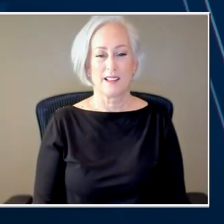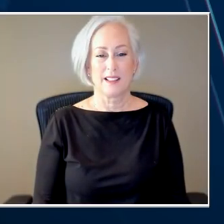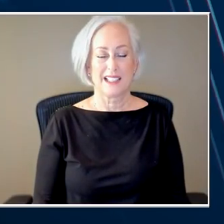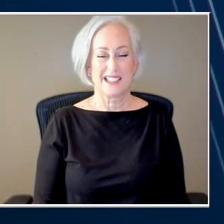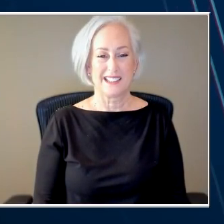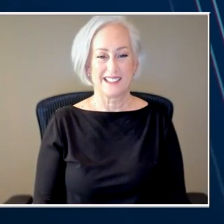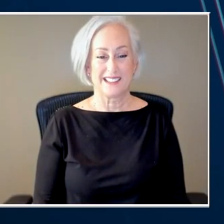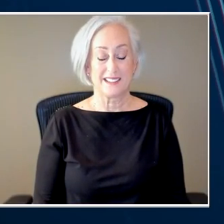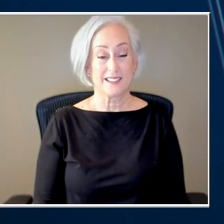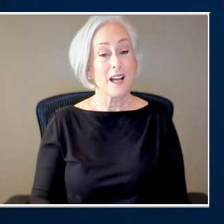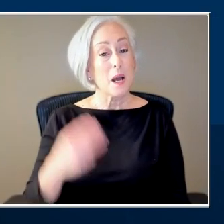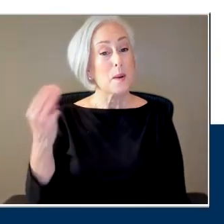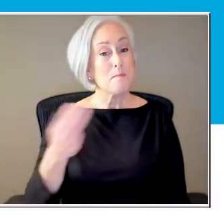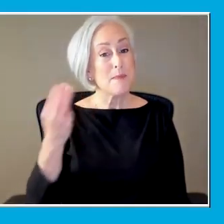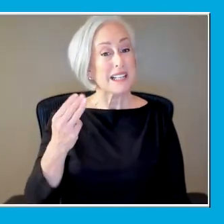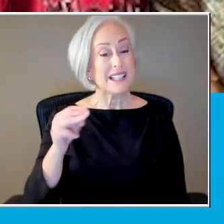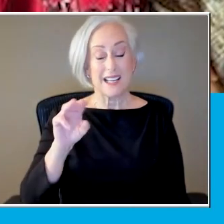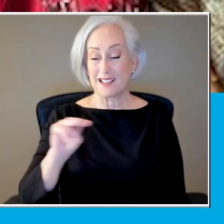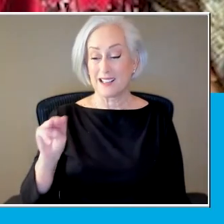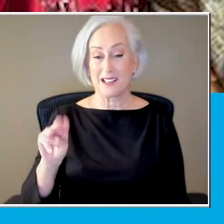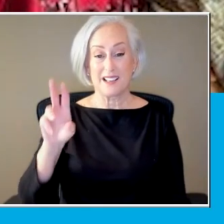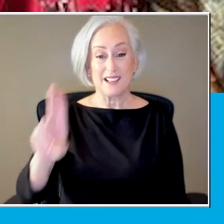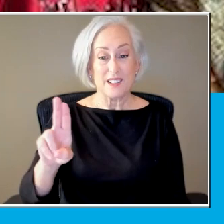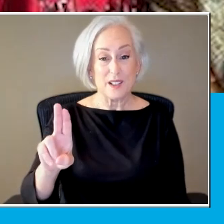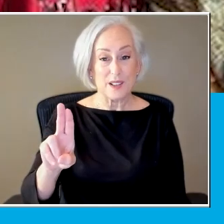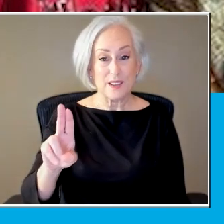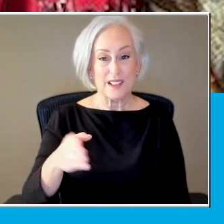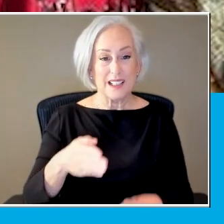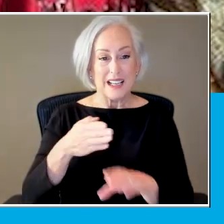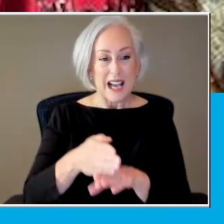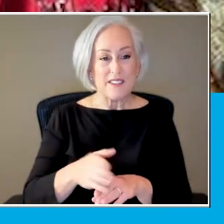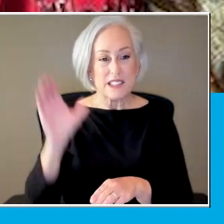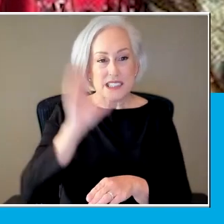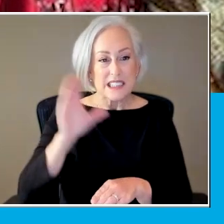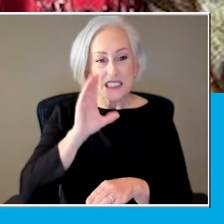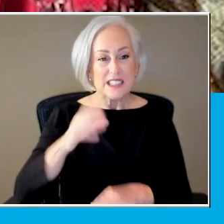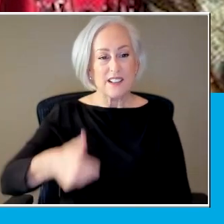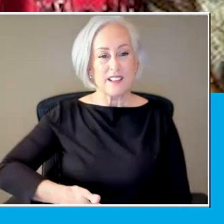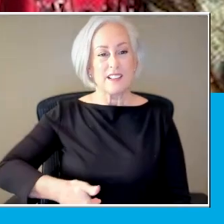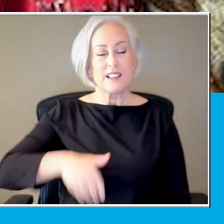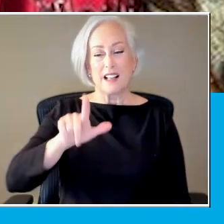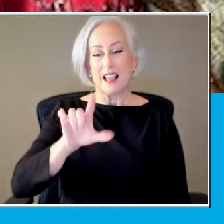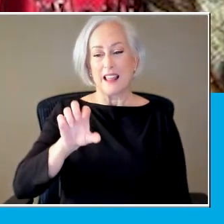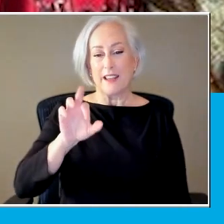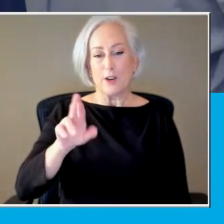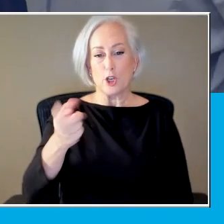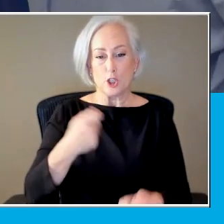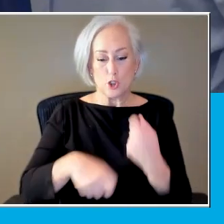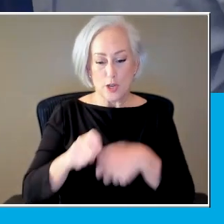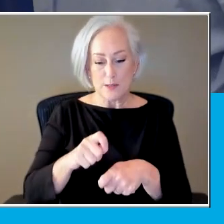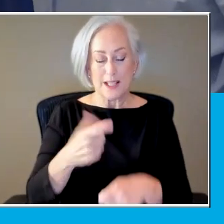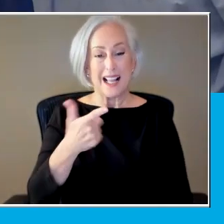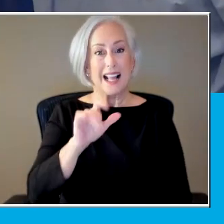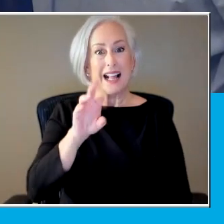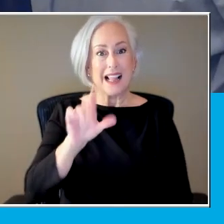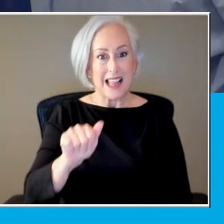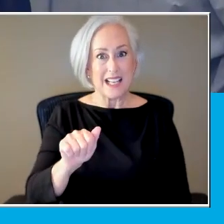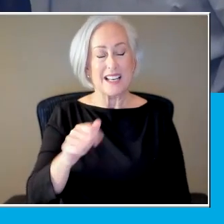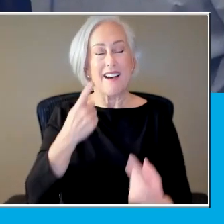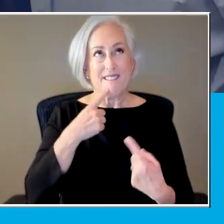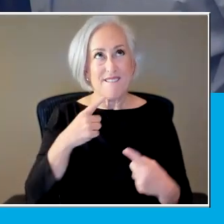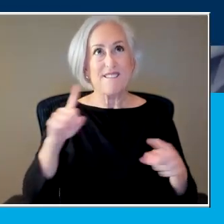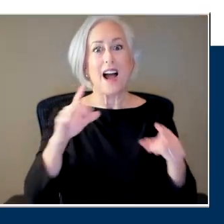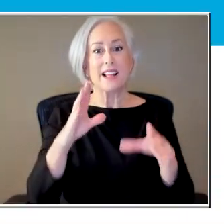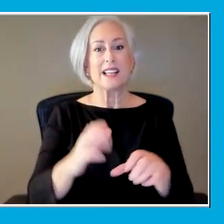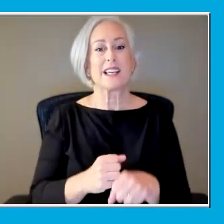Coming up Monday on the Morning Medical Update. After seeking a liver transplant for years, Glenda Meeker finally got one, only to